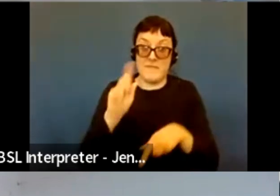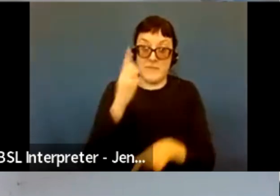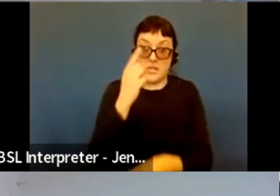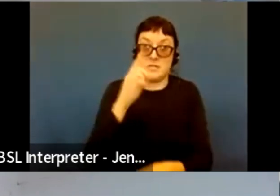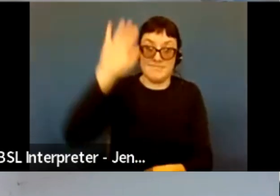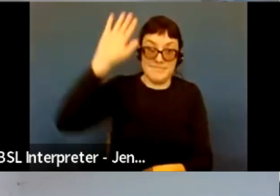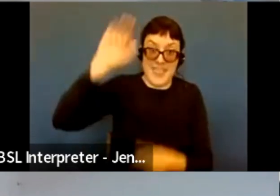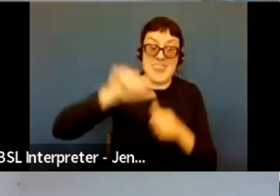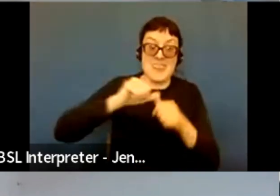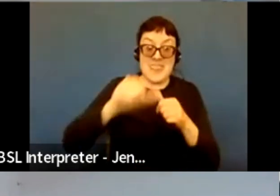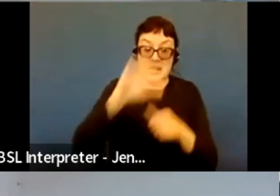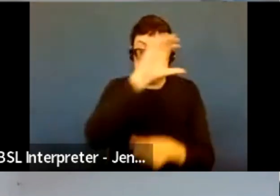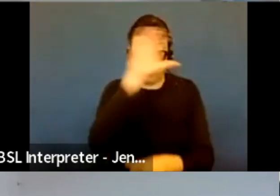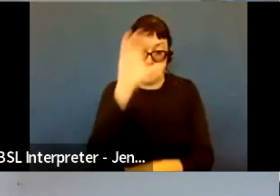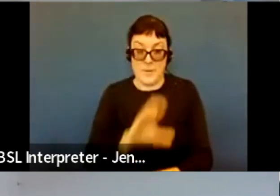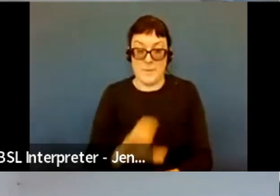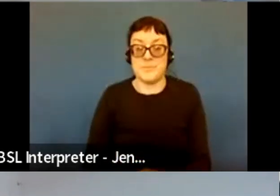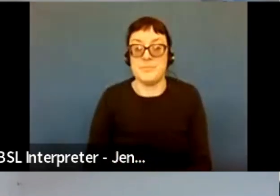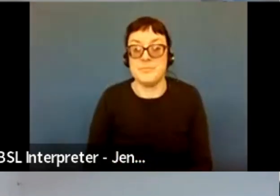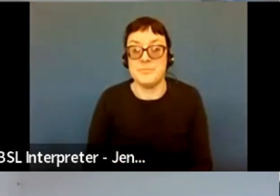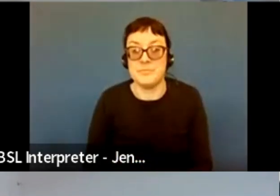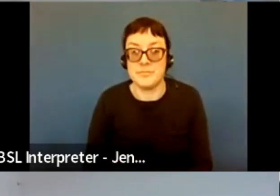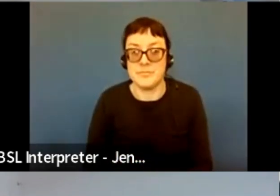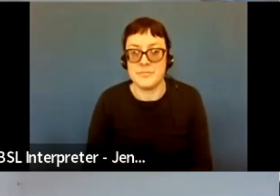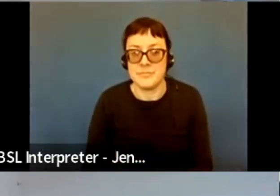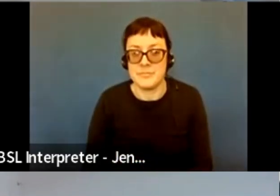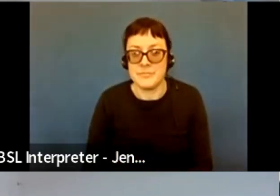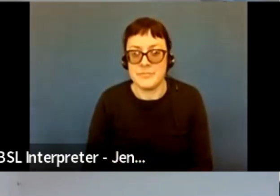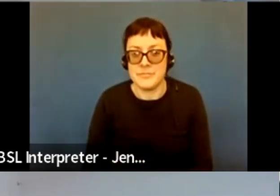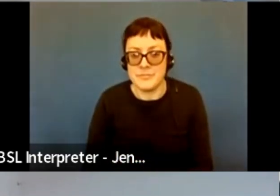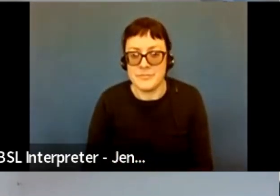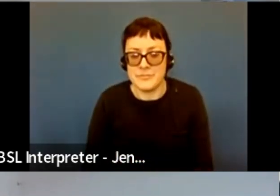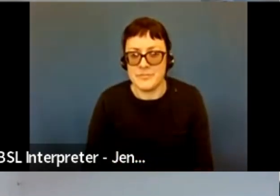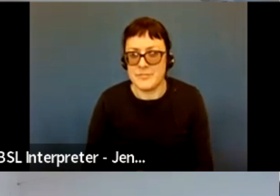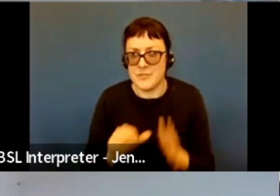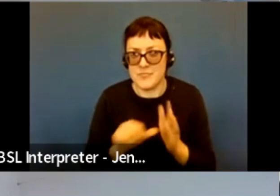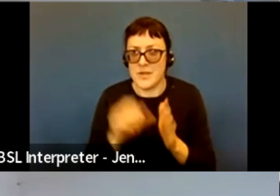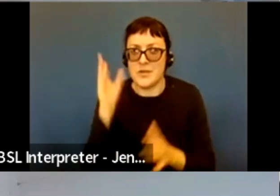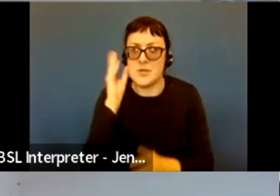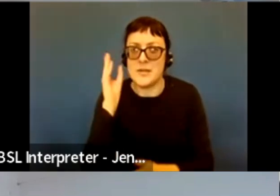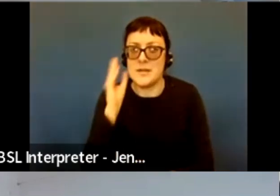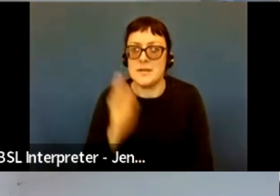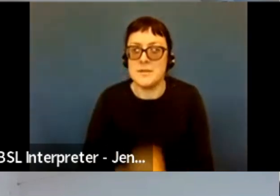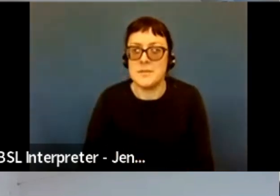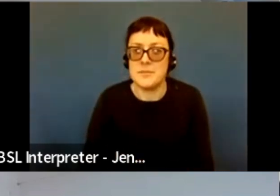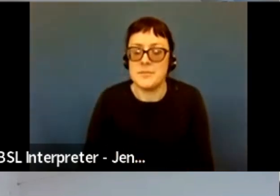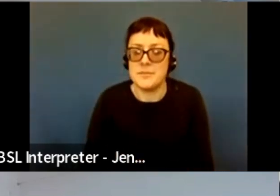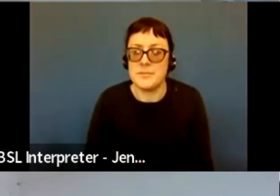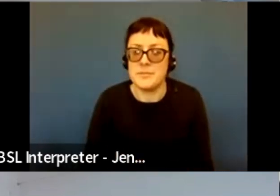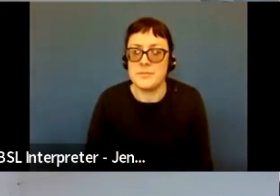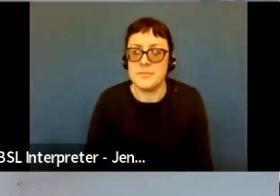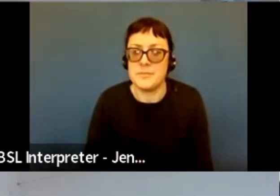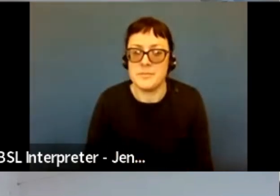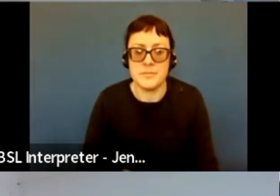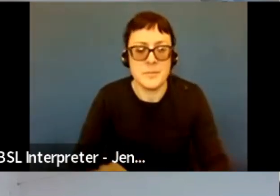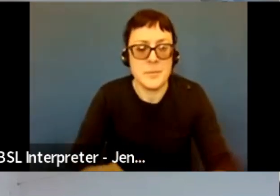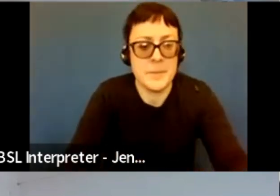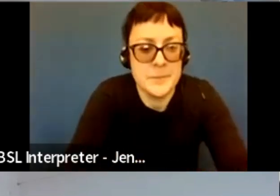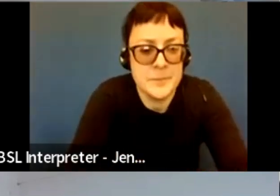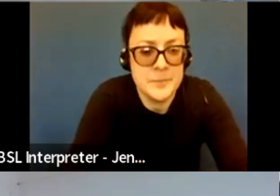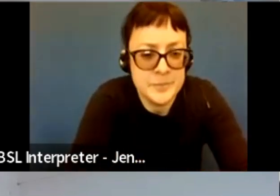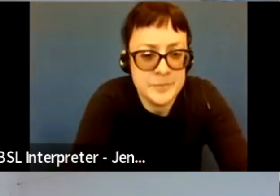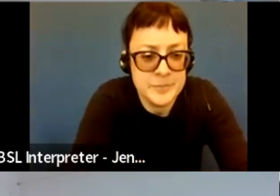then coming. I always have a question about cross-dressing and gender